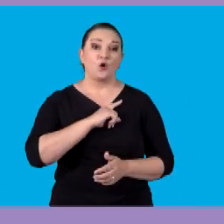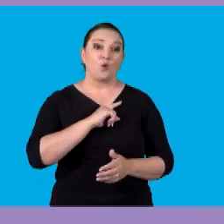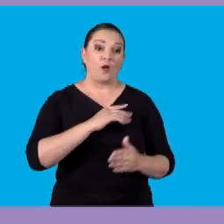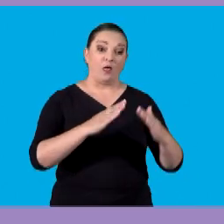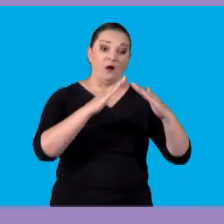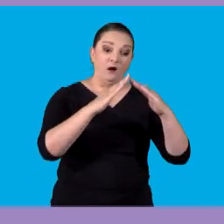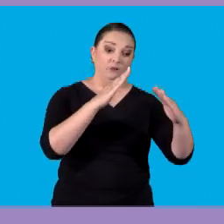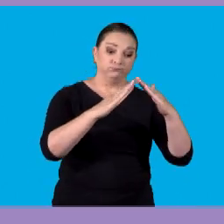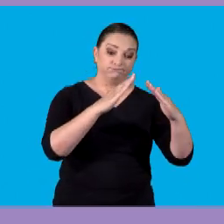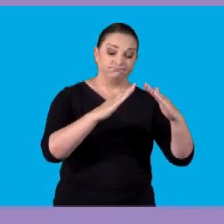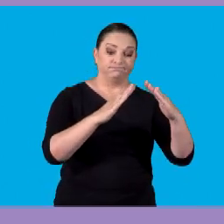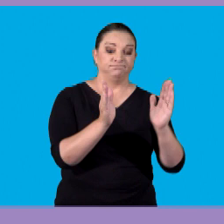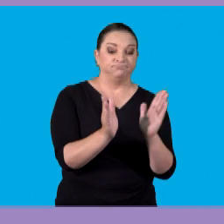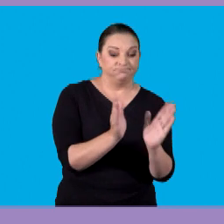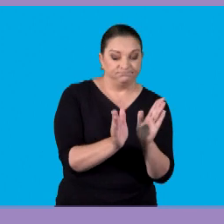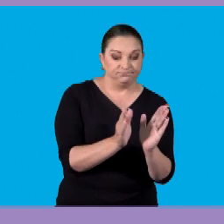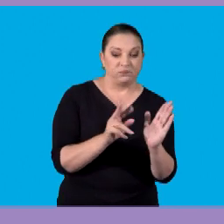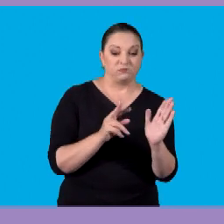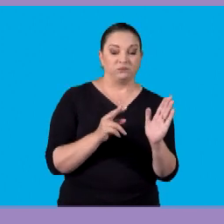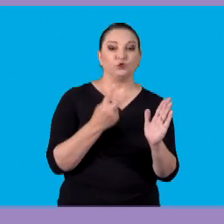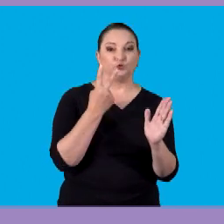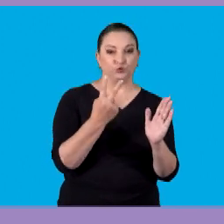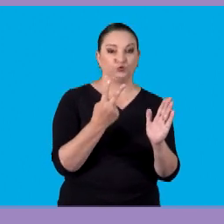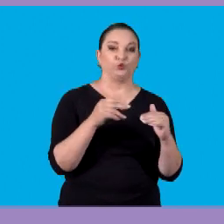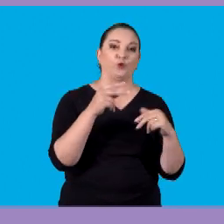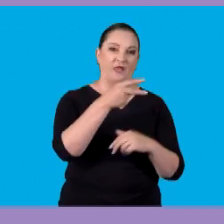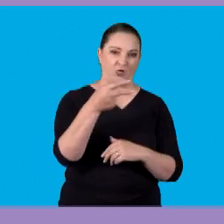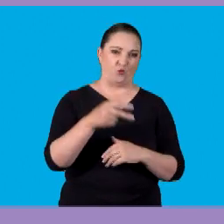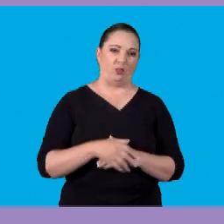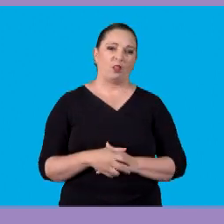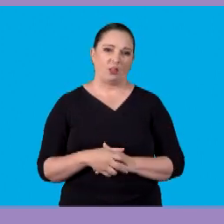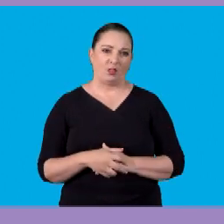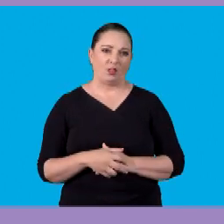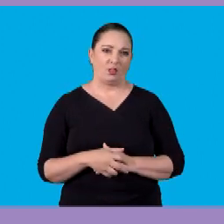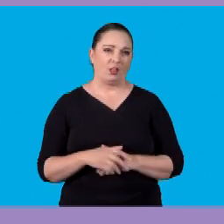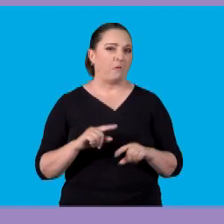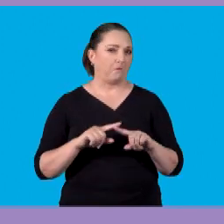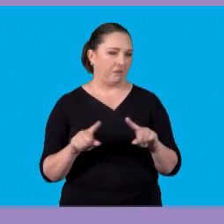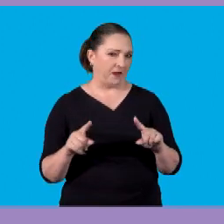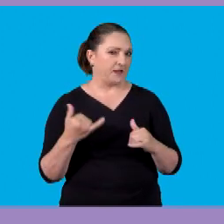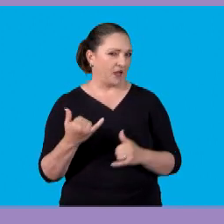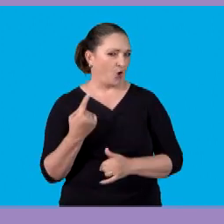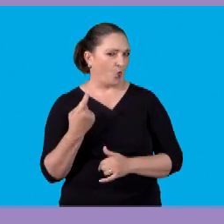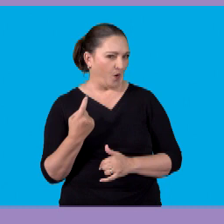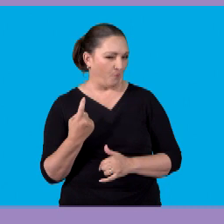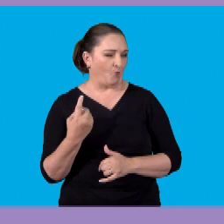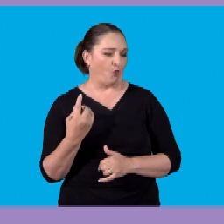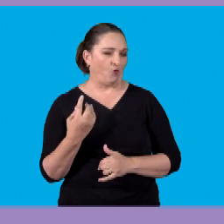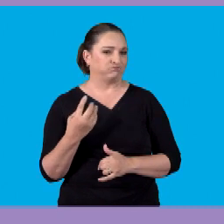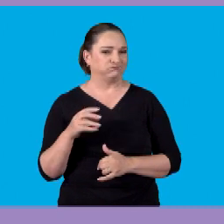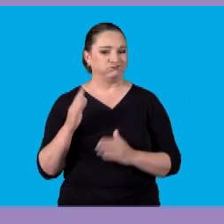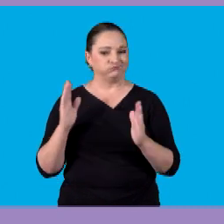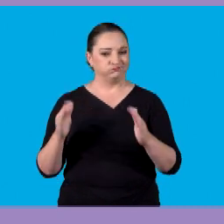when we have two adjacent sides that are equal. But when you think about it, there is another quadrilateral that